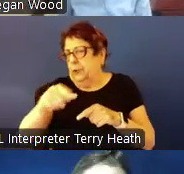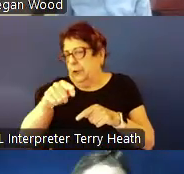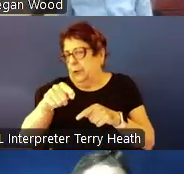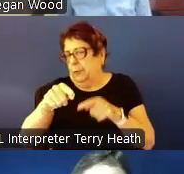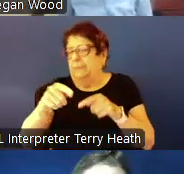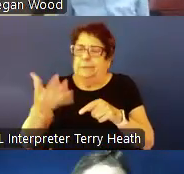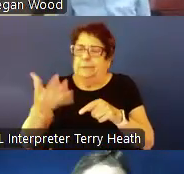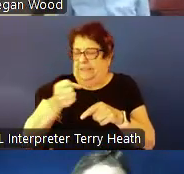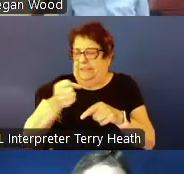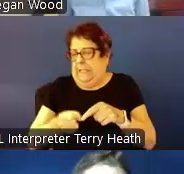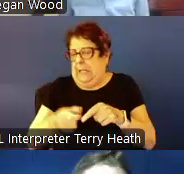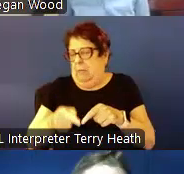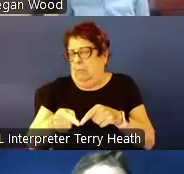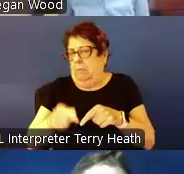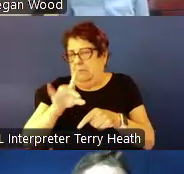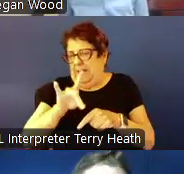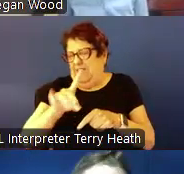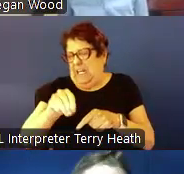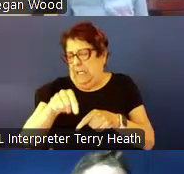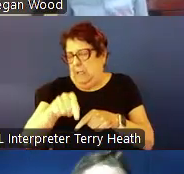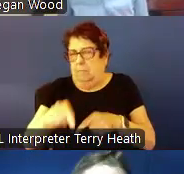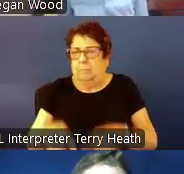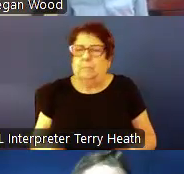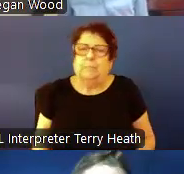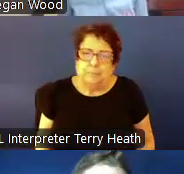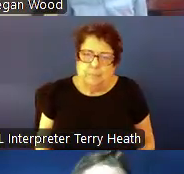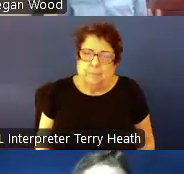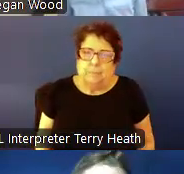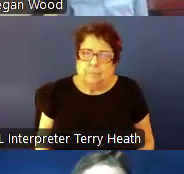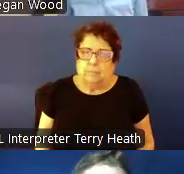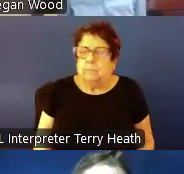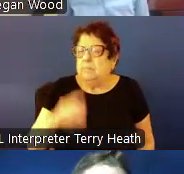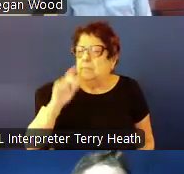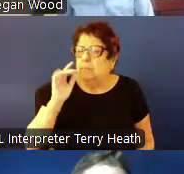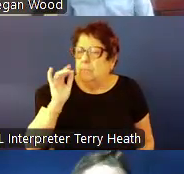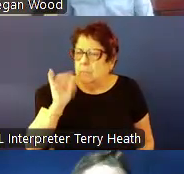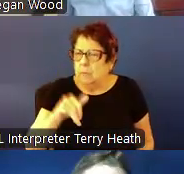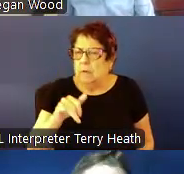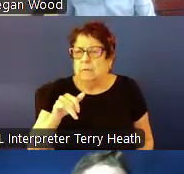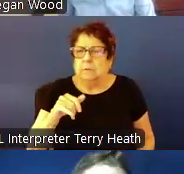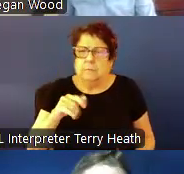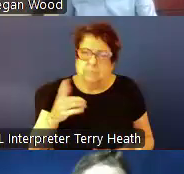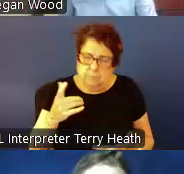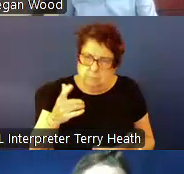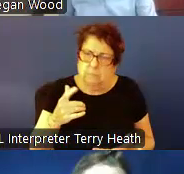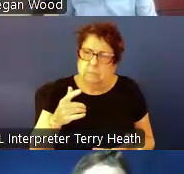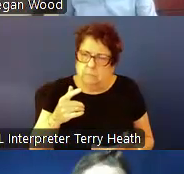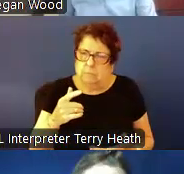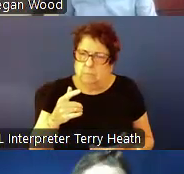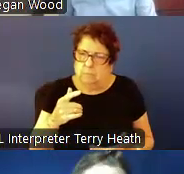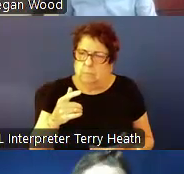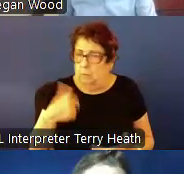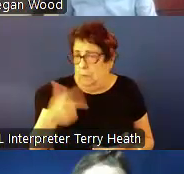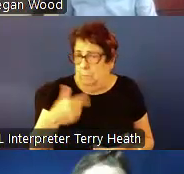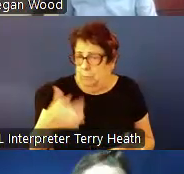We're Prairie State Legal Services is an LSC funded legal aid organization. We provide a lot of the services that